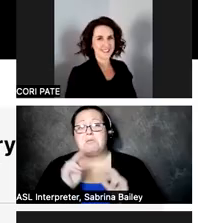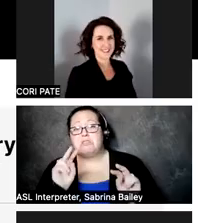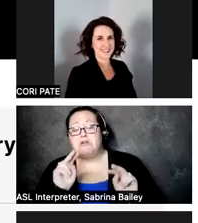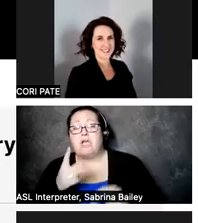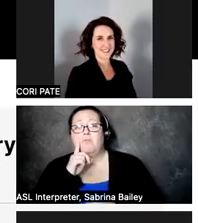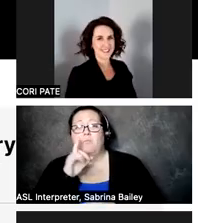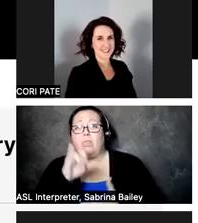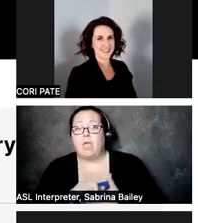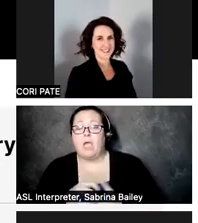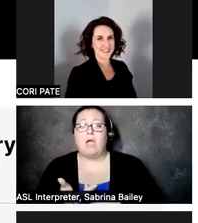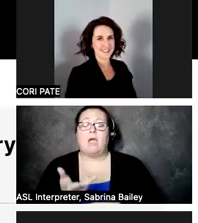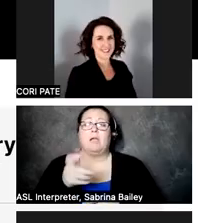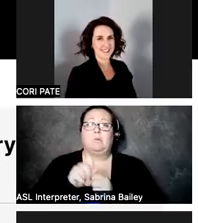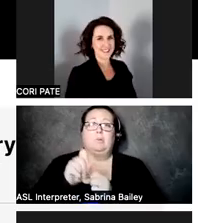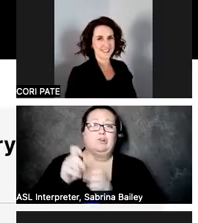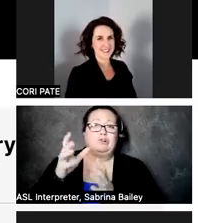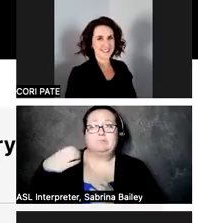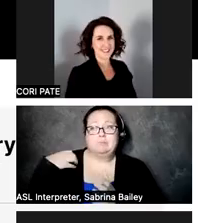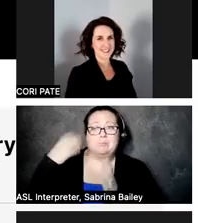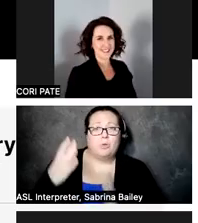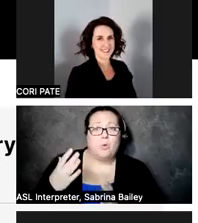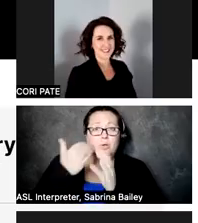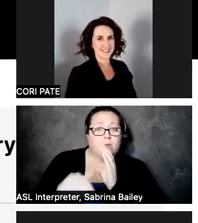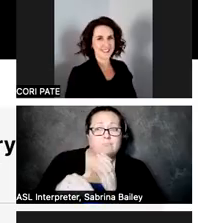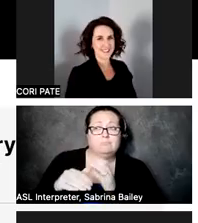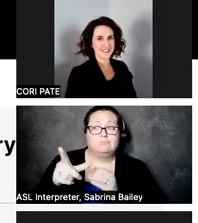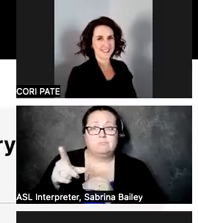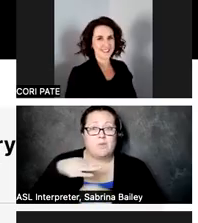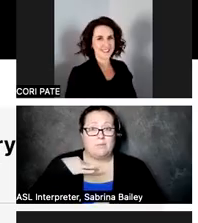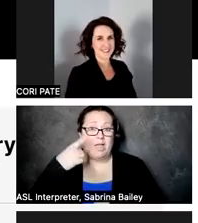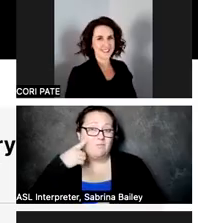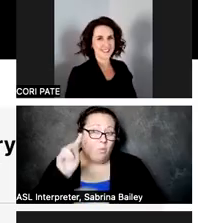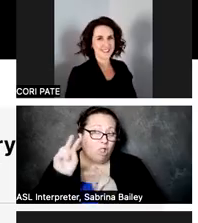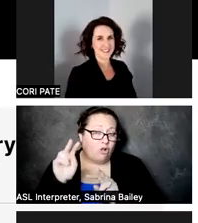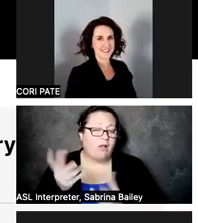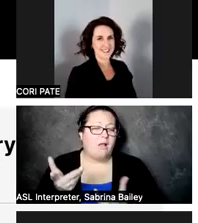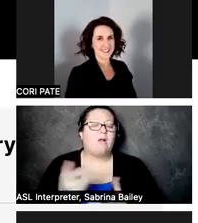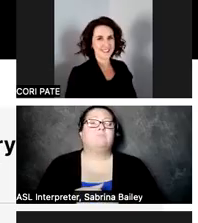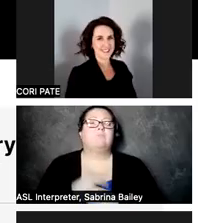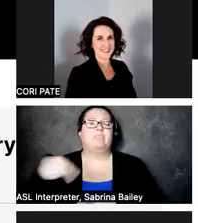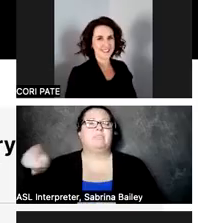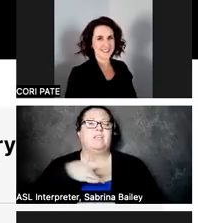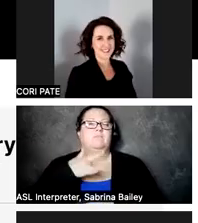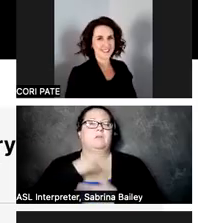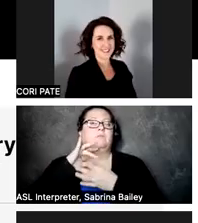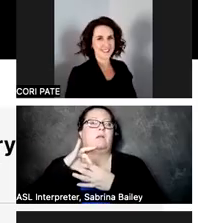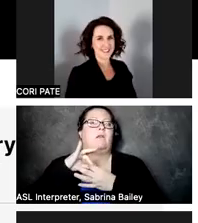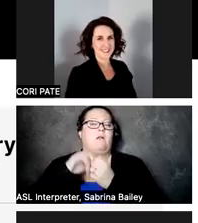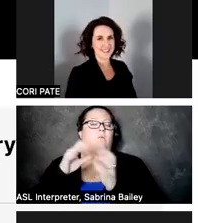blah employer if we applied to anything. So then they feel connected to the